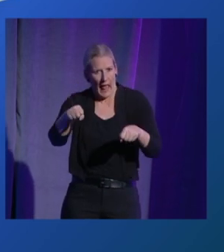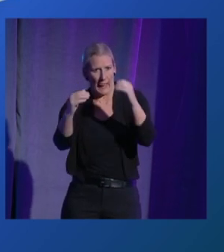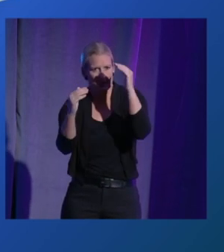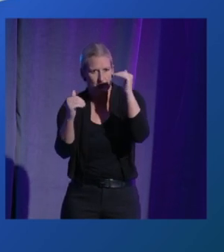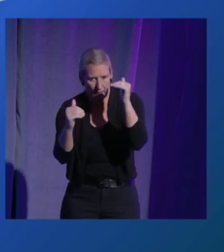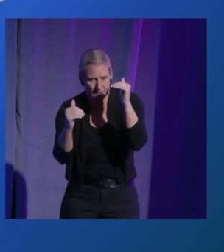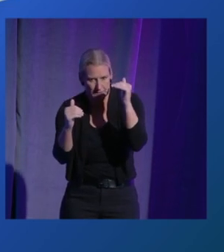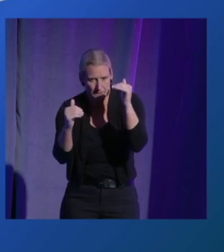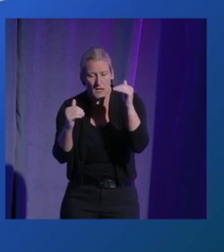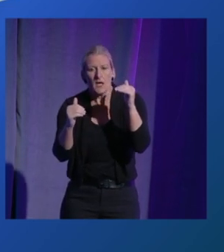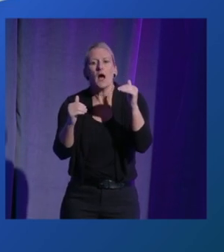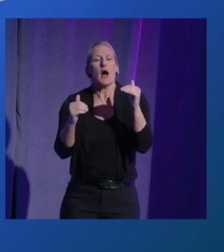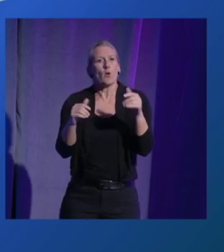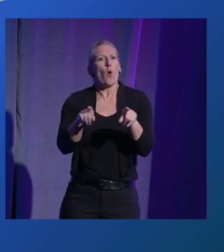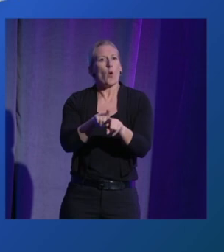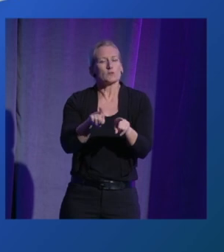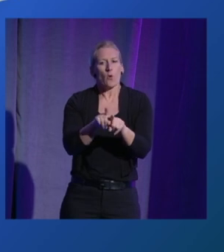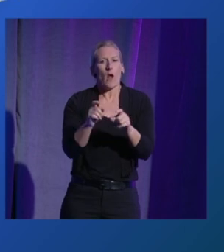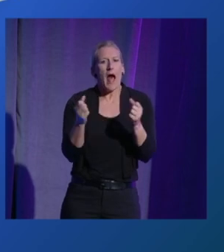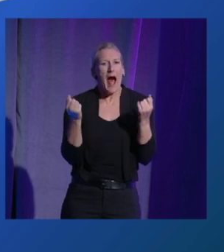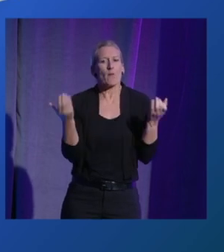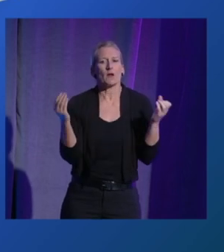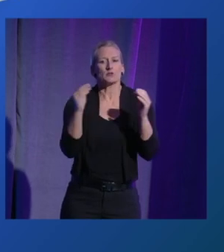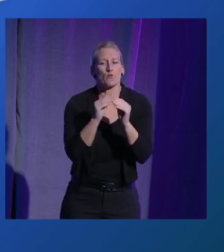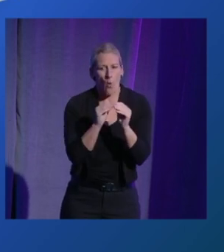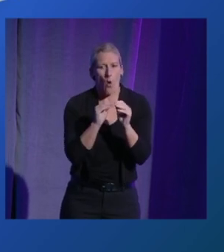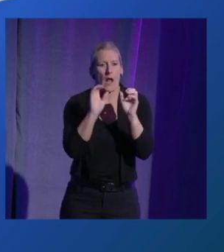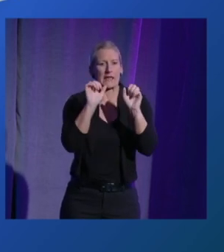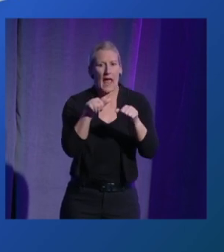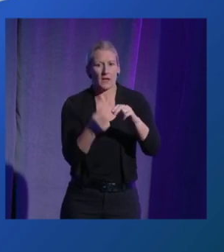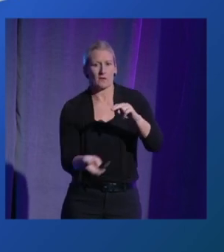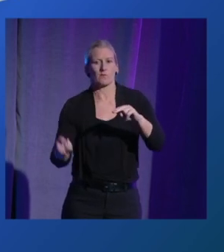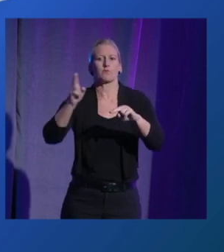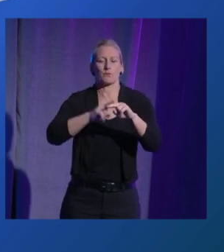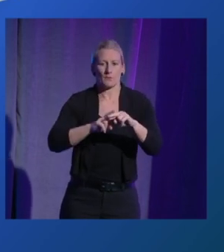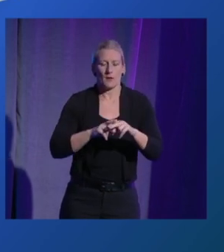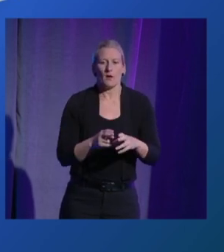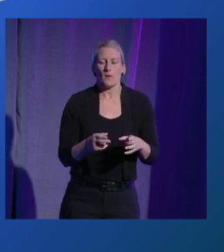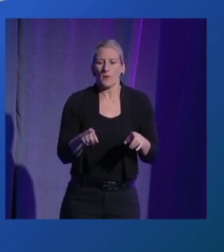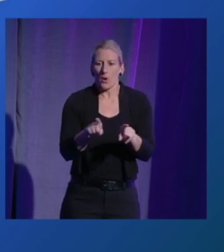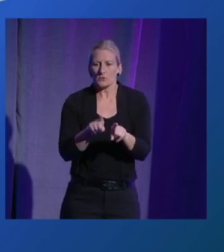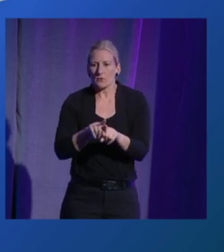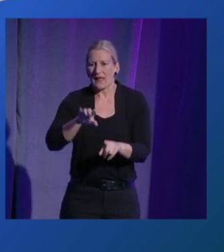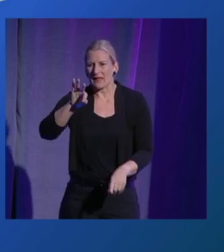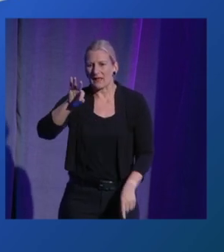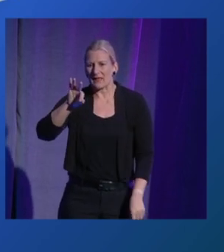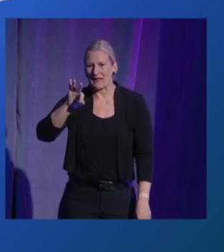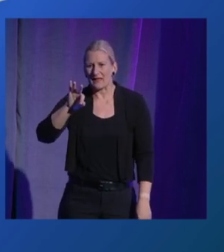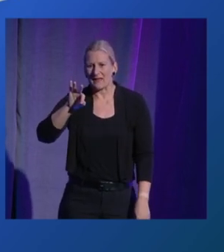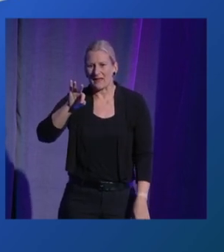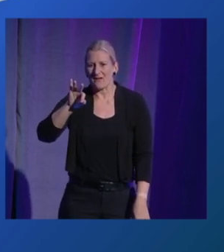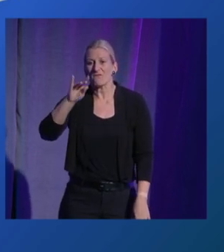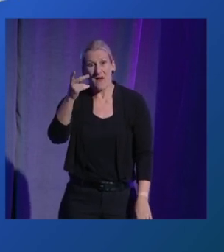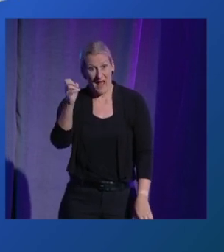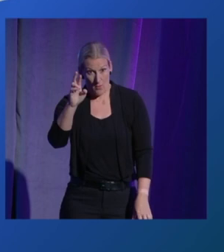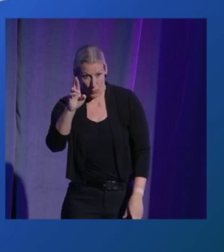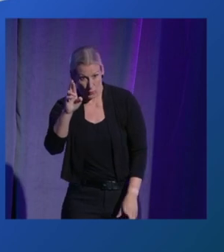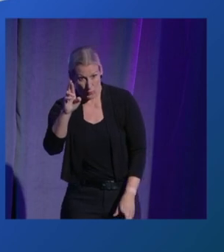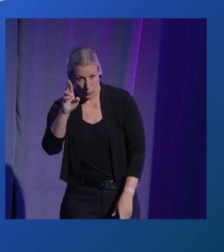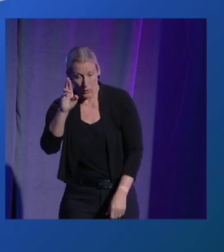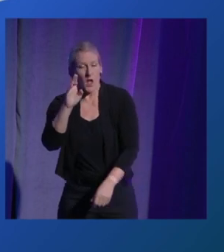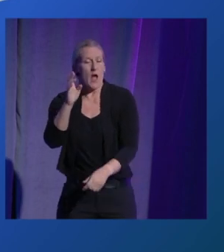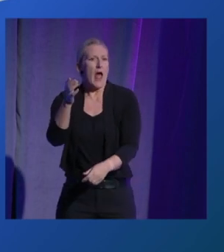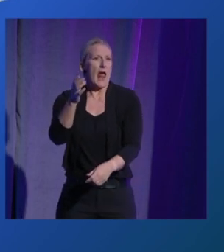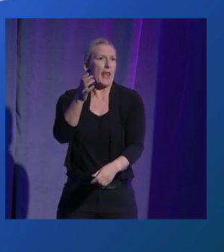much more yield I can produce right but there's whole other thing like fiber uh energy and and nut the the